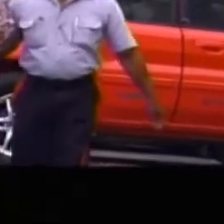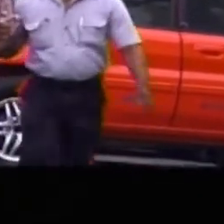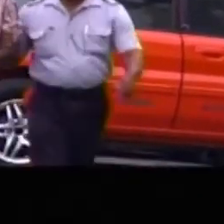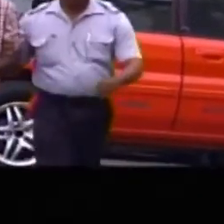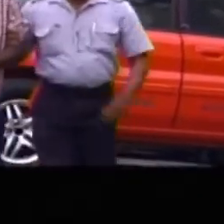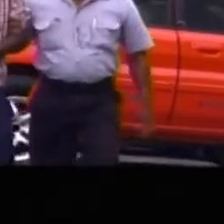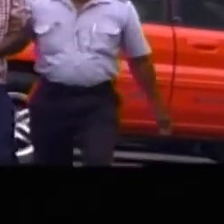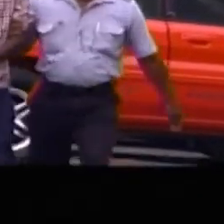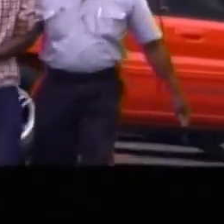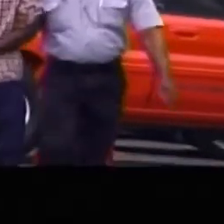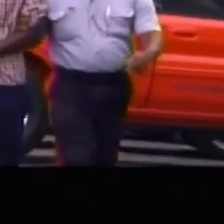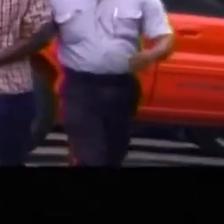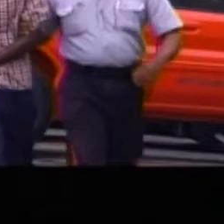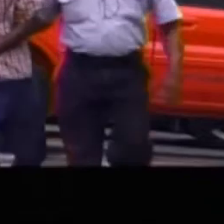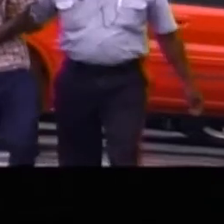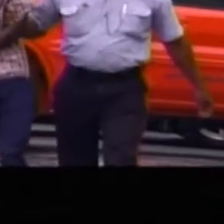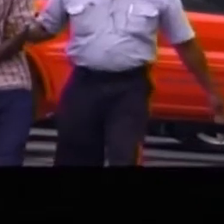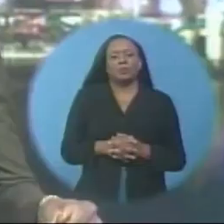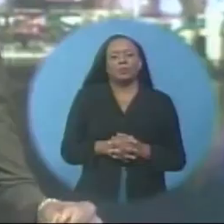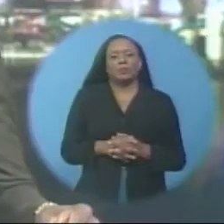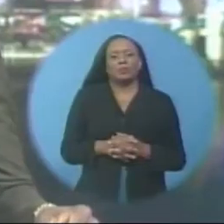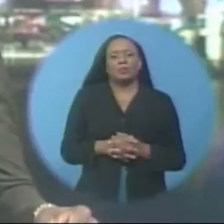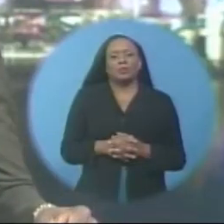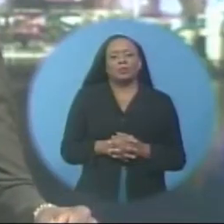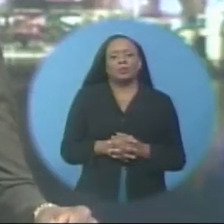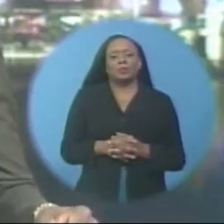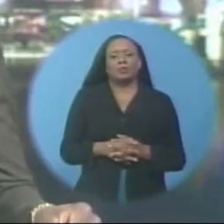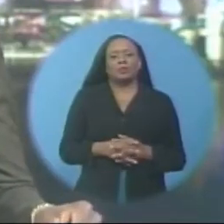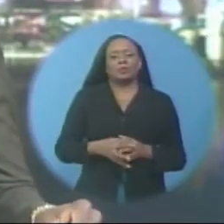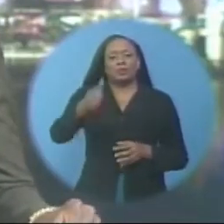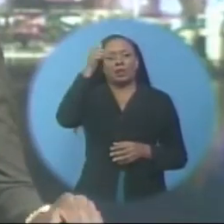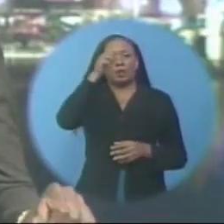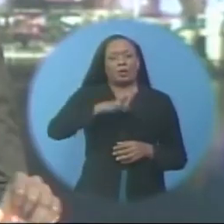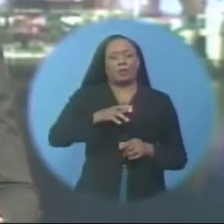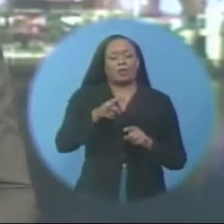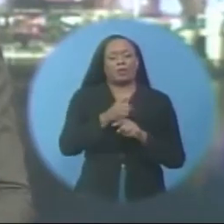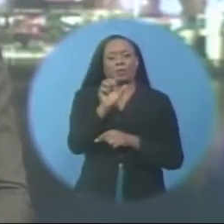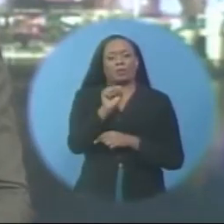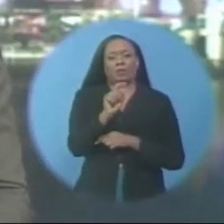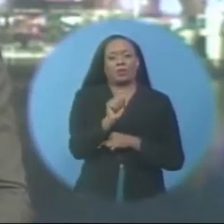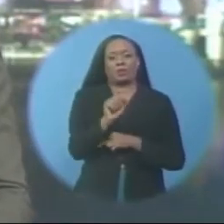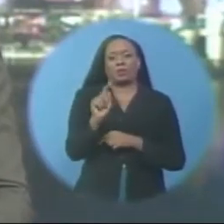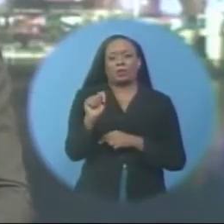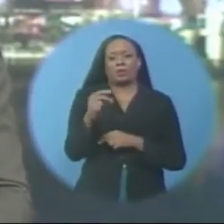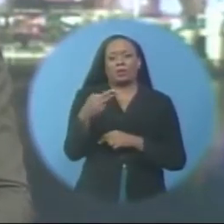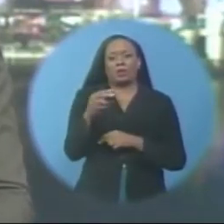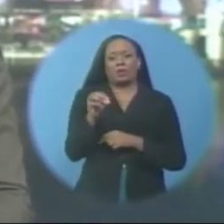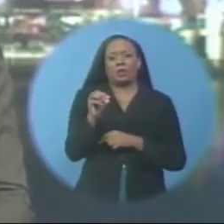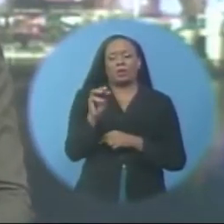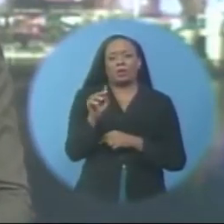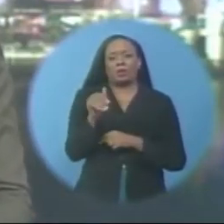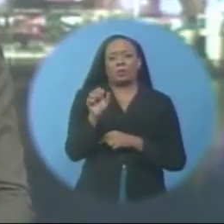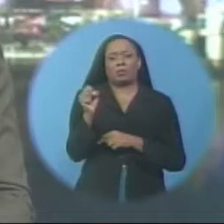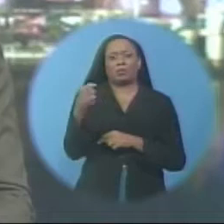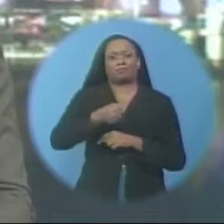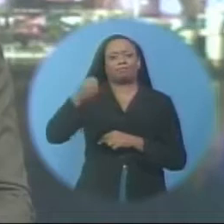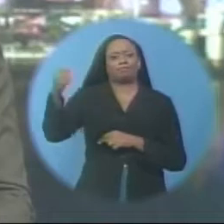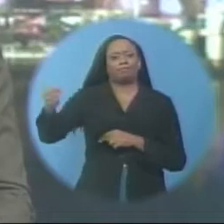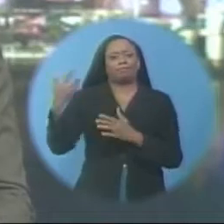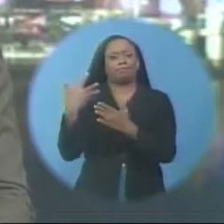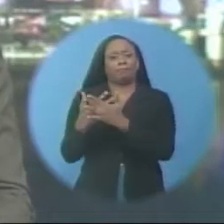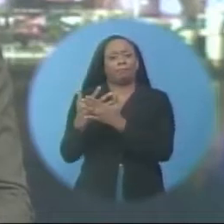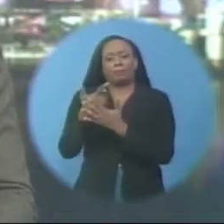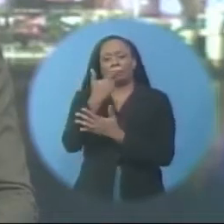same court on October 11th. A St. Thomas man has been remanded to Dodds Prison on gun